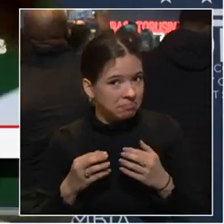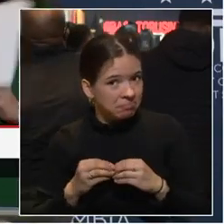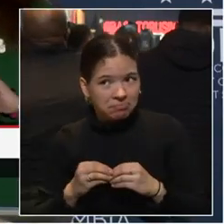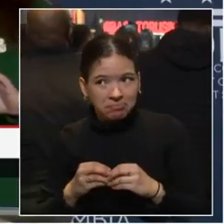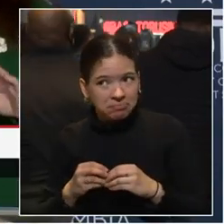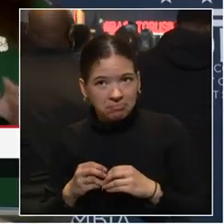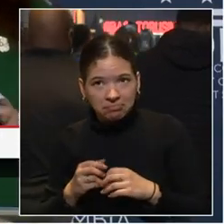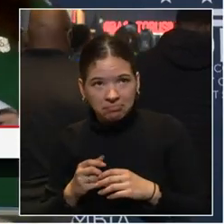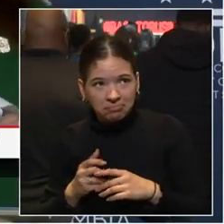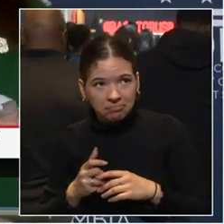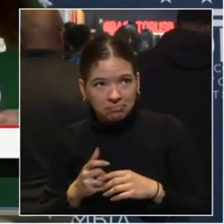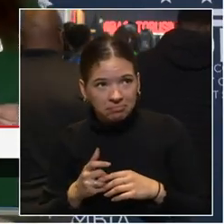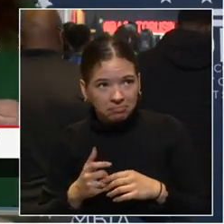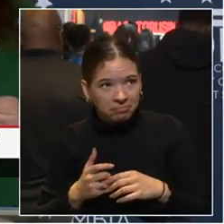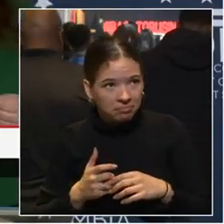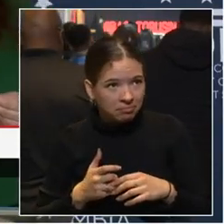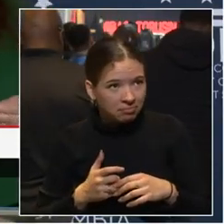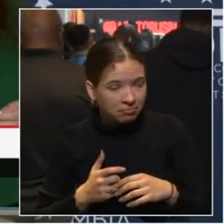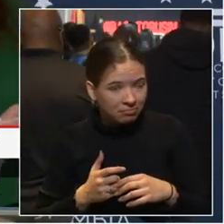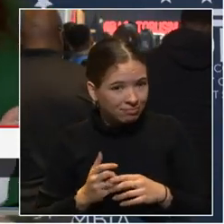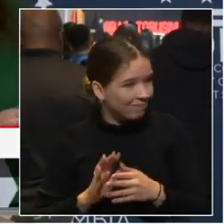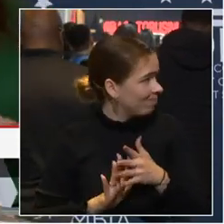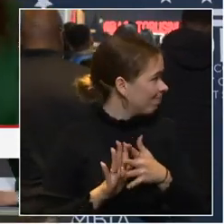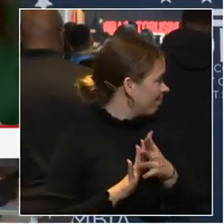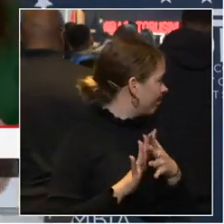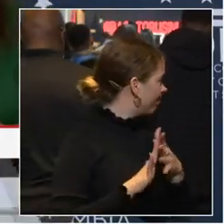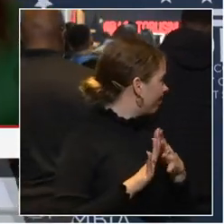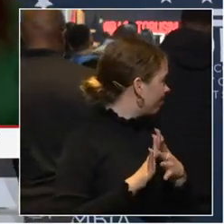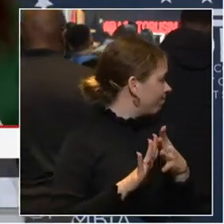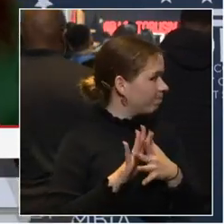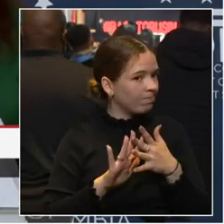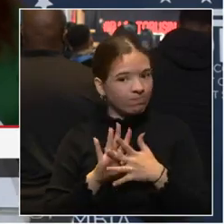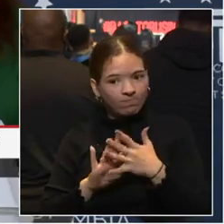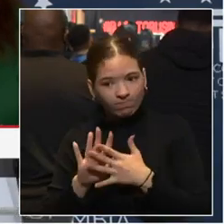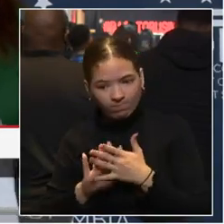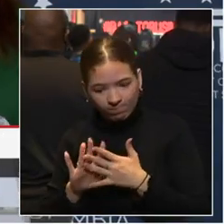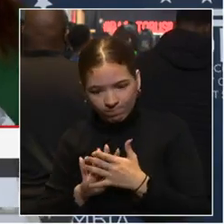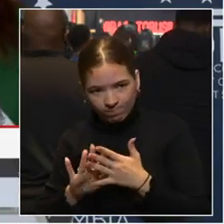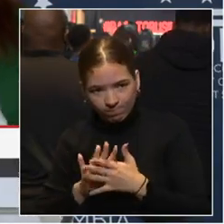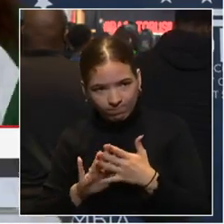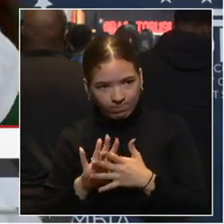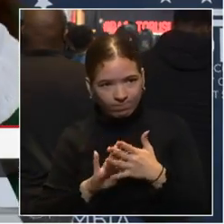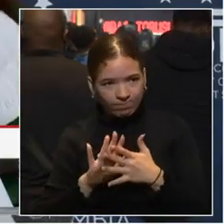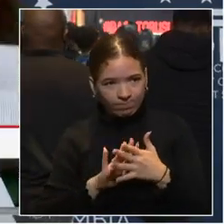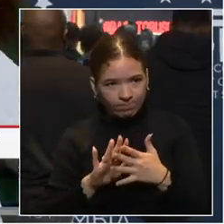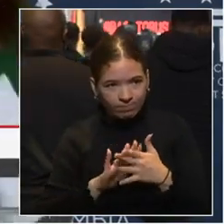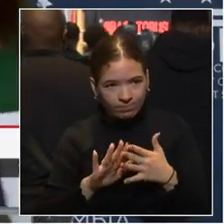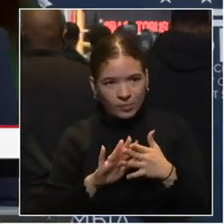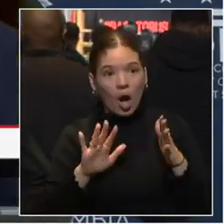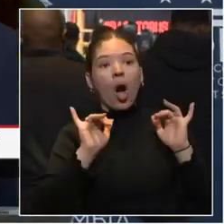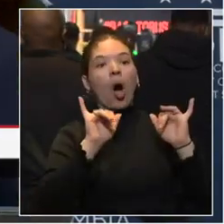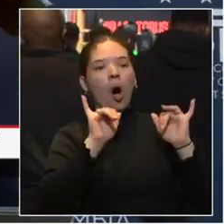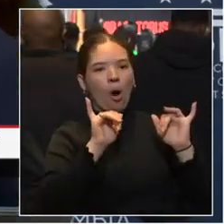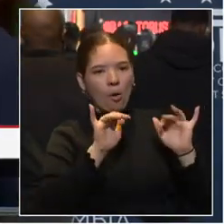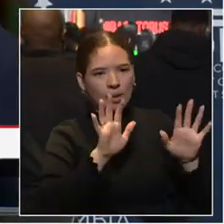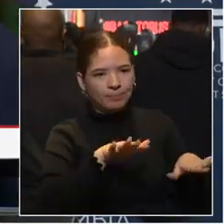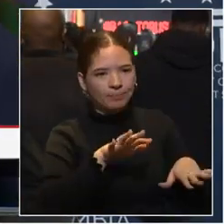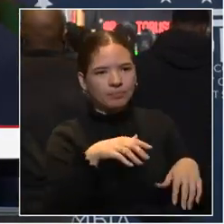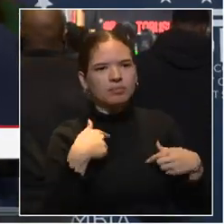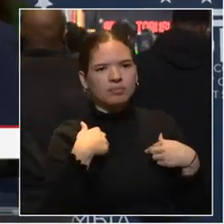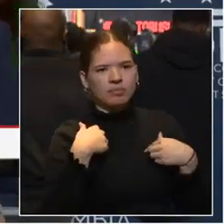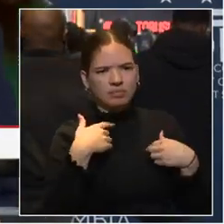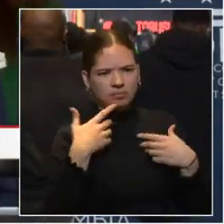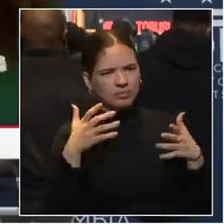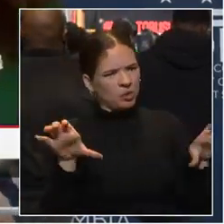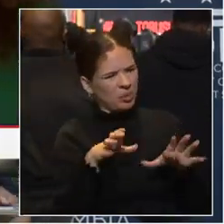up to par with the regular minimum wage that adults get? Oh, we've already done that. And let me ask